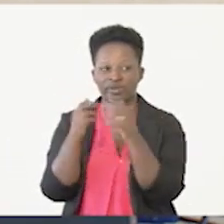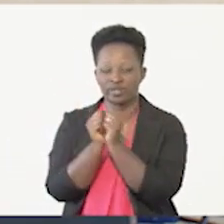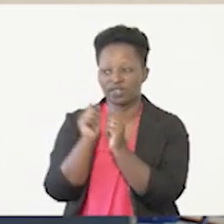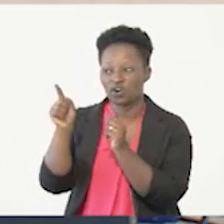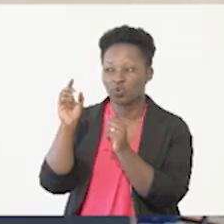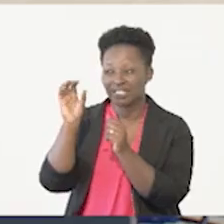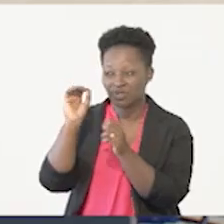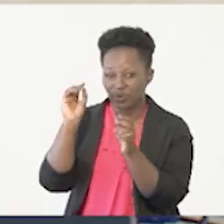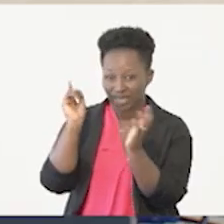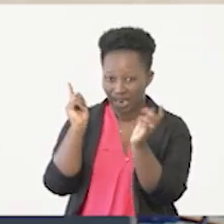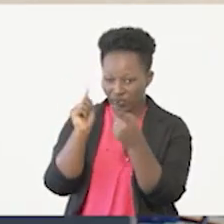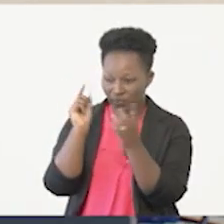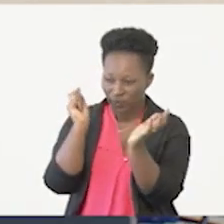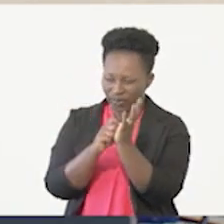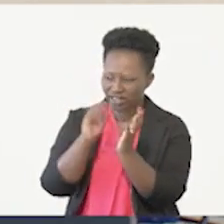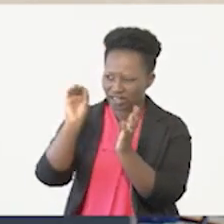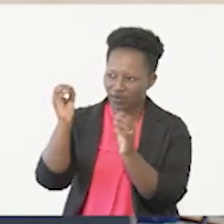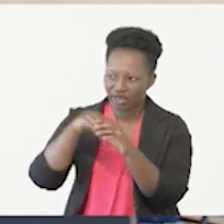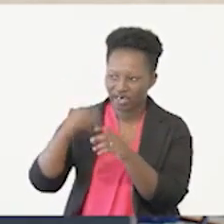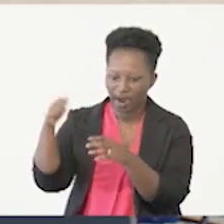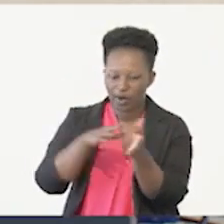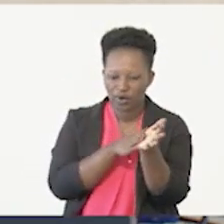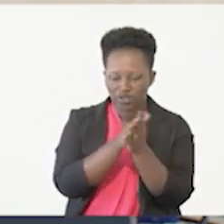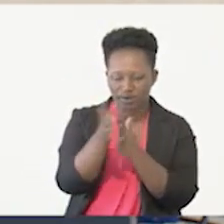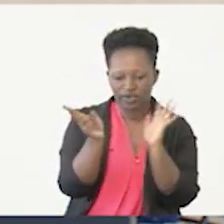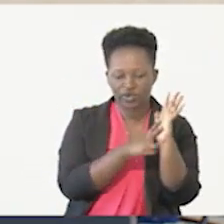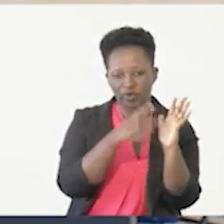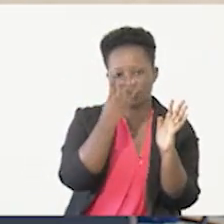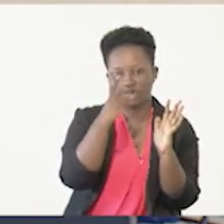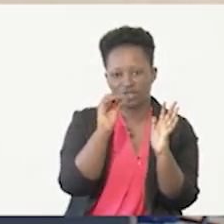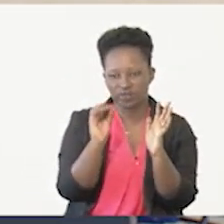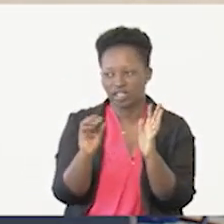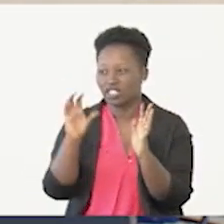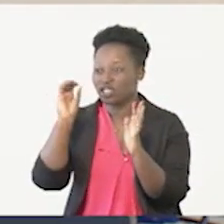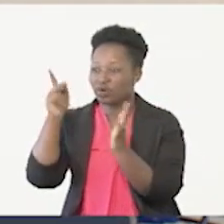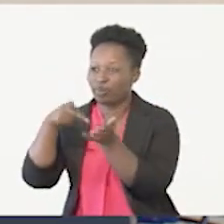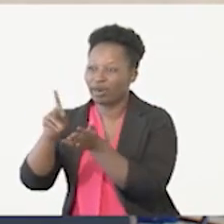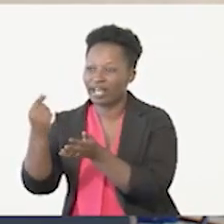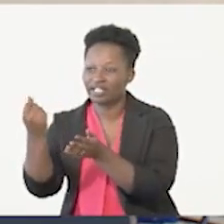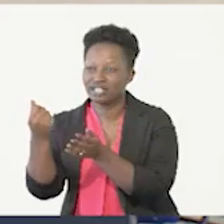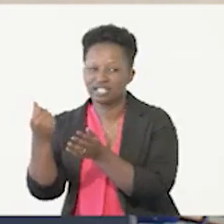0 income, consumption expenditure is 400. At 0 price,